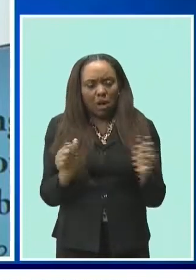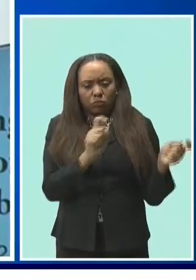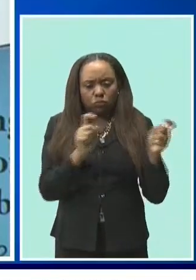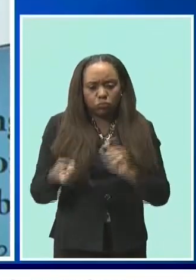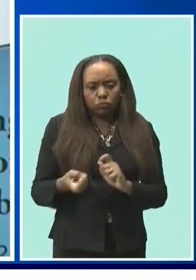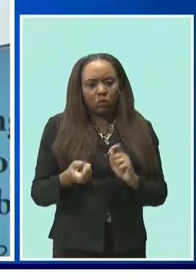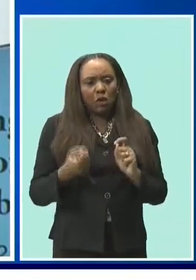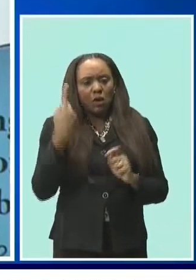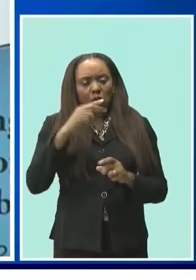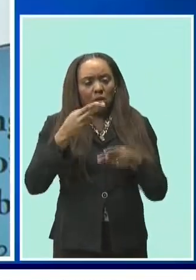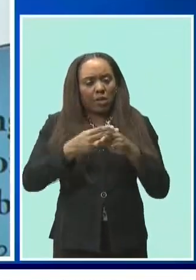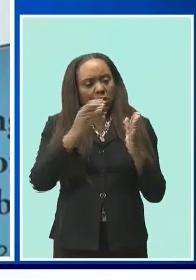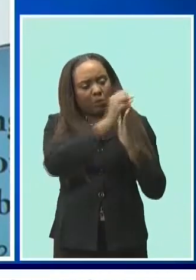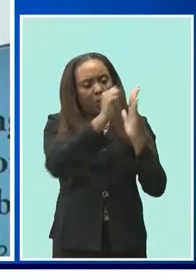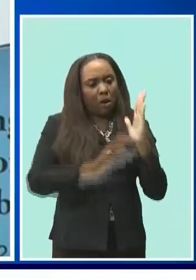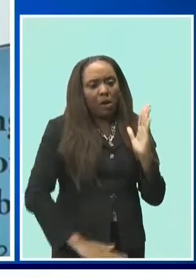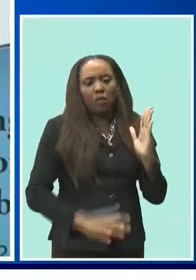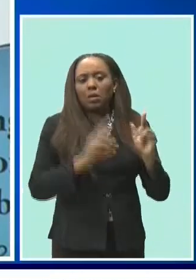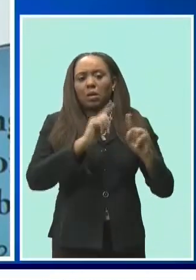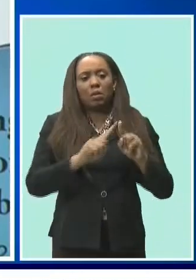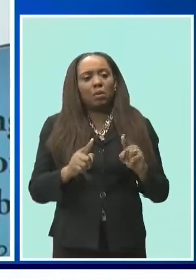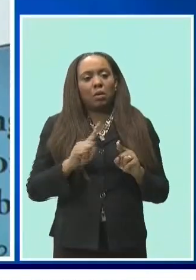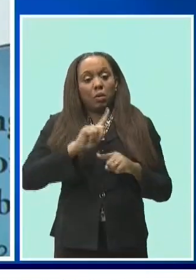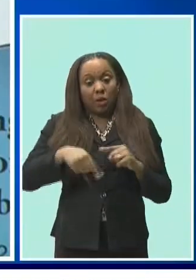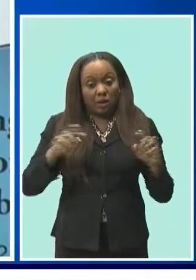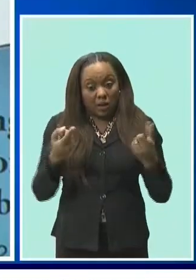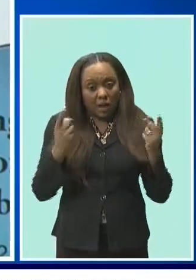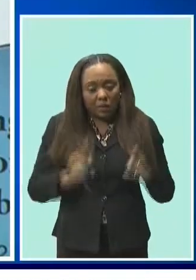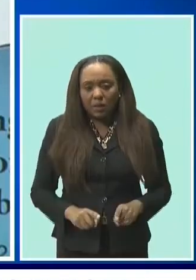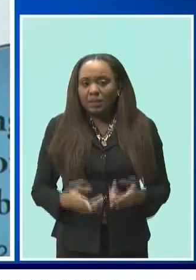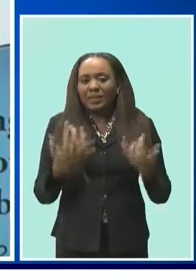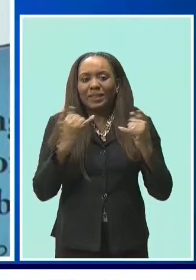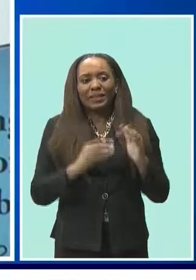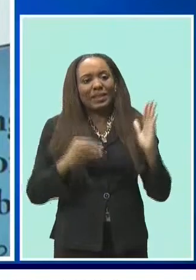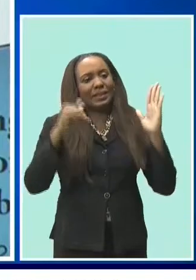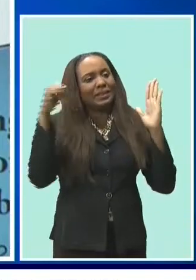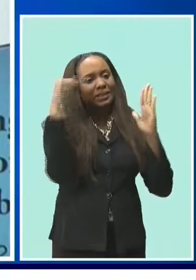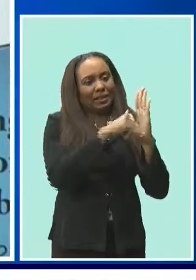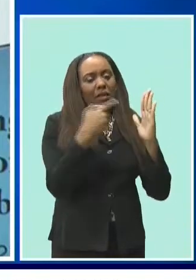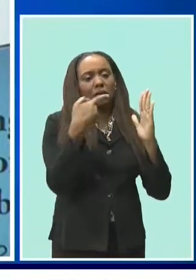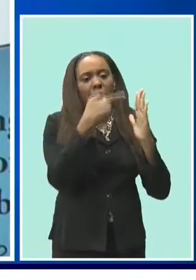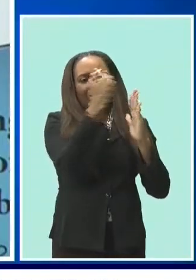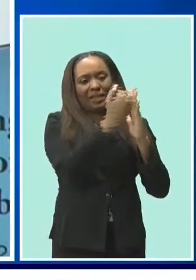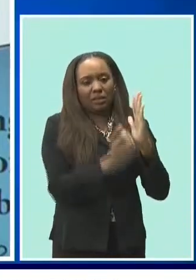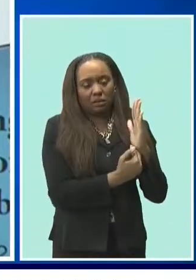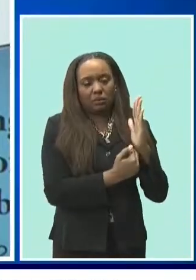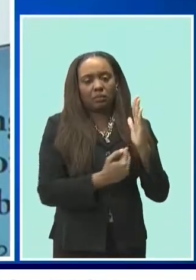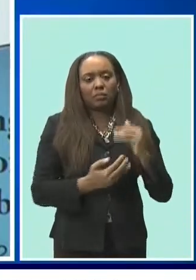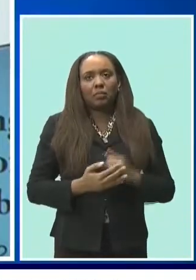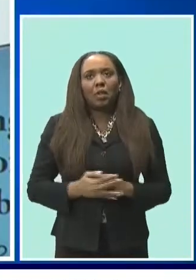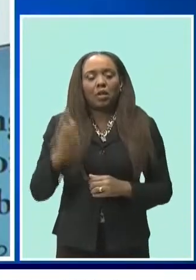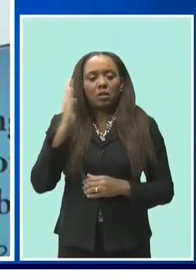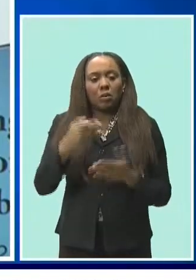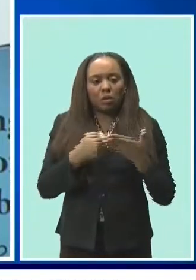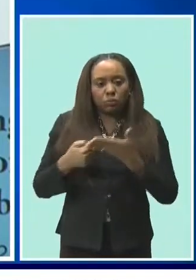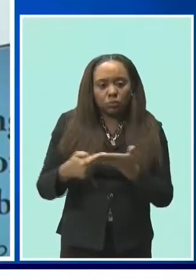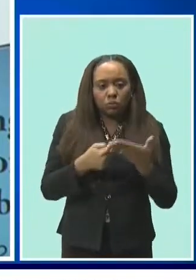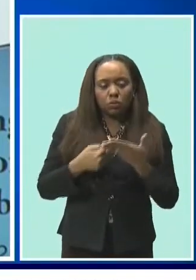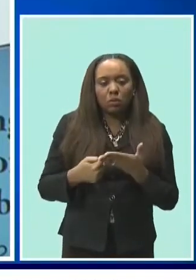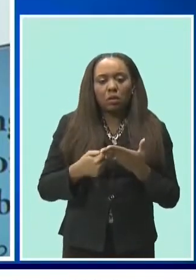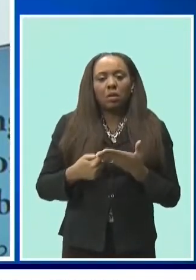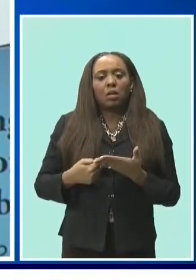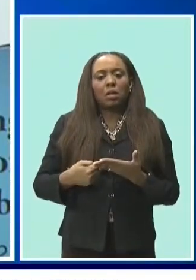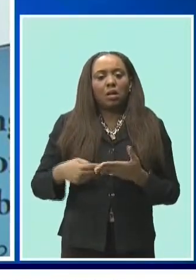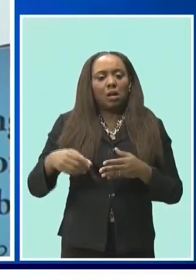go forward. That strategy has been put in place. Prime Minister Shastri himself has been leading on that, along with Prime Minister of Antigua and Barbuda, Prime